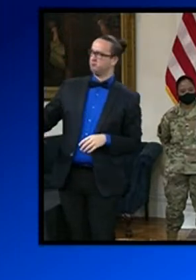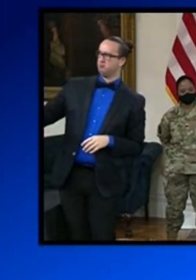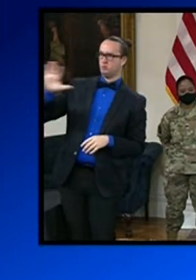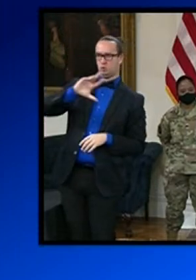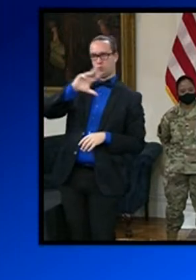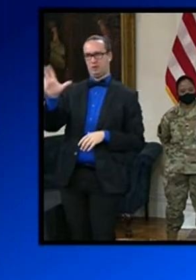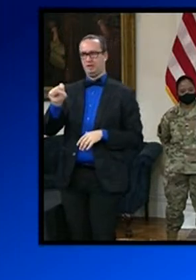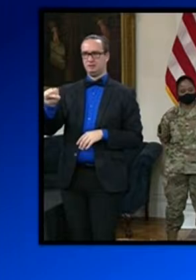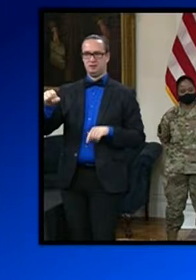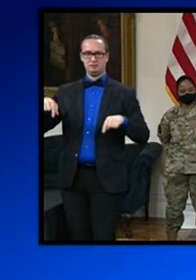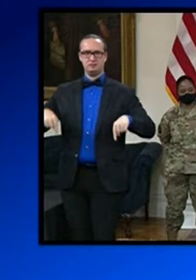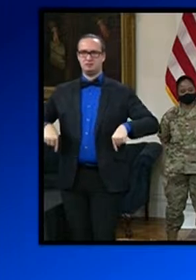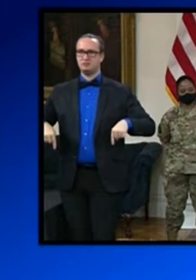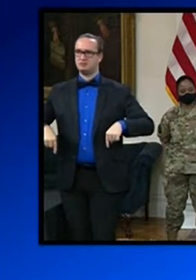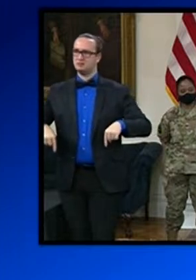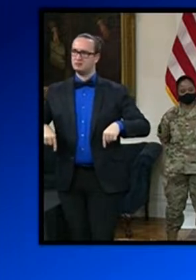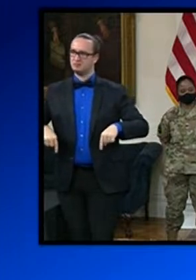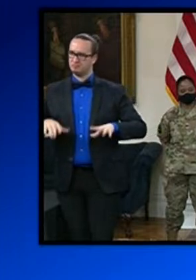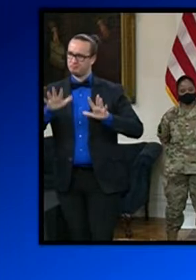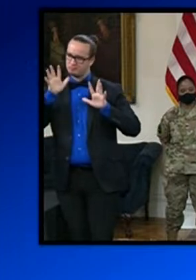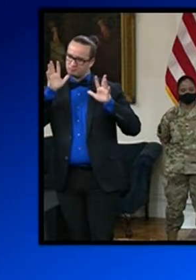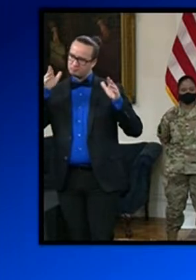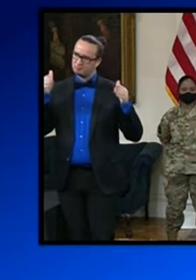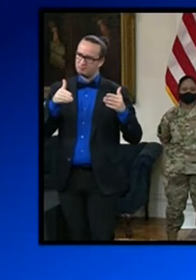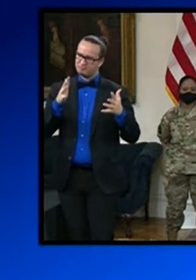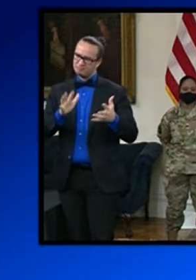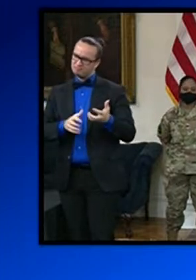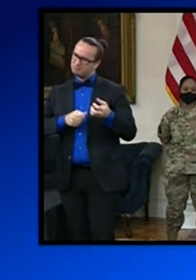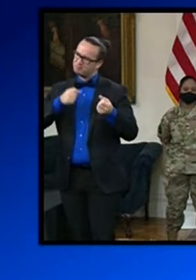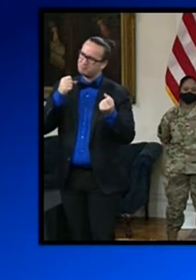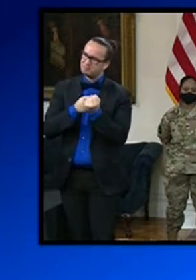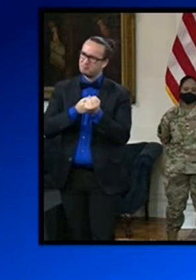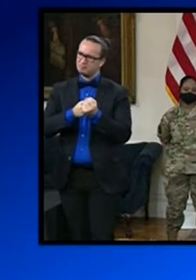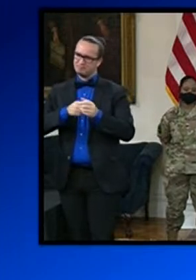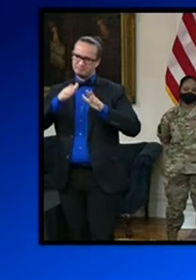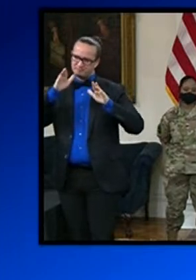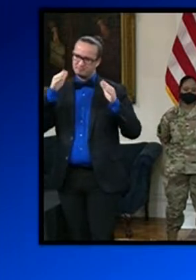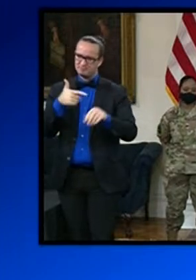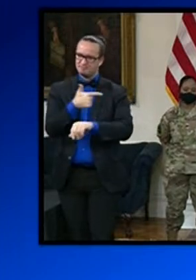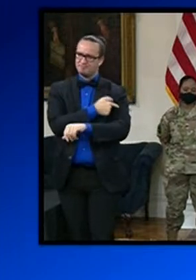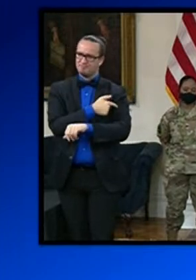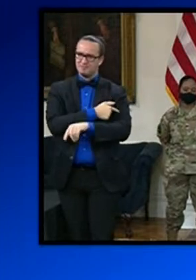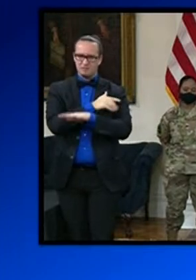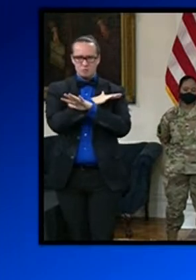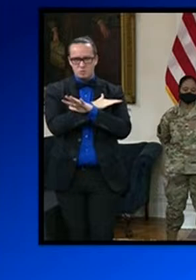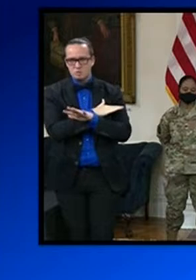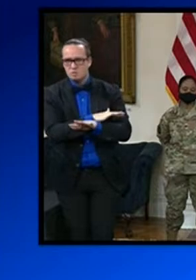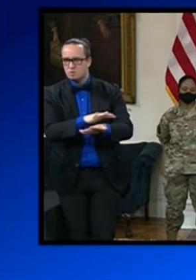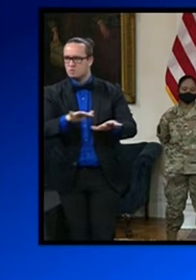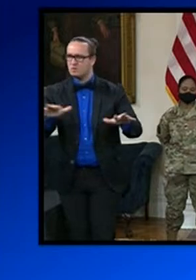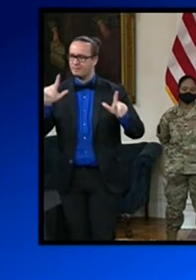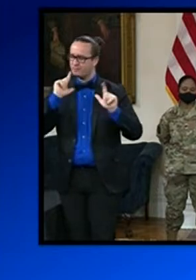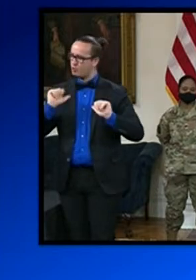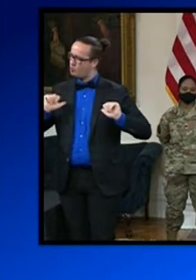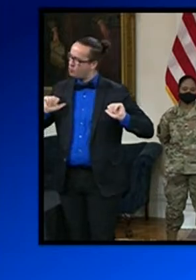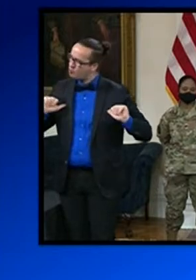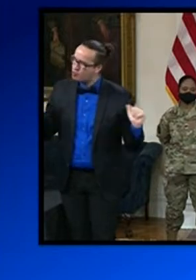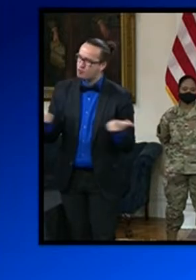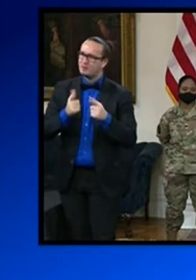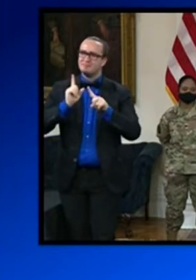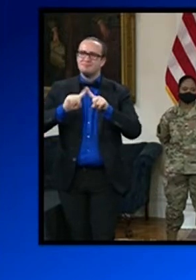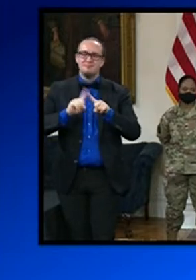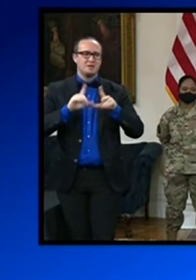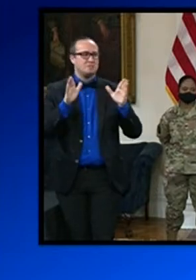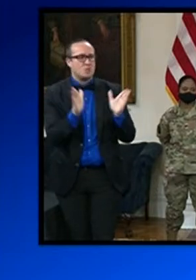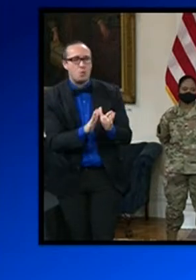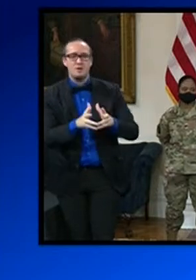get more vaccines to people in every community who need them most. As of today, state of Maryland is on the